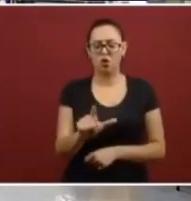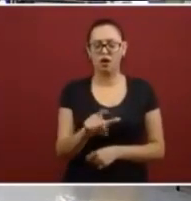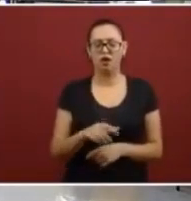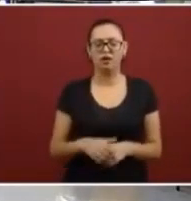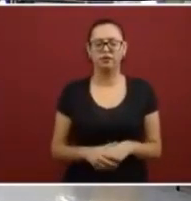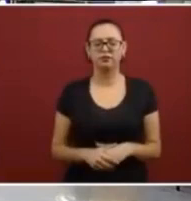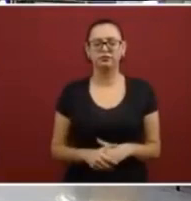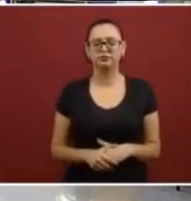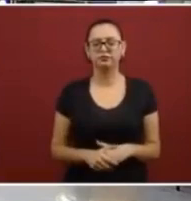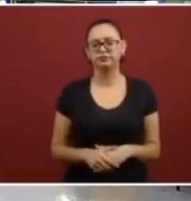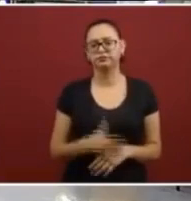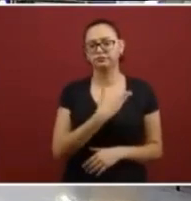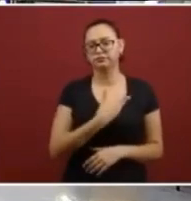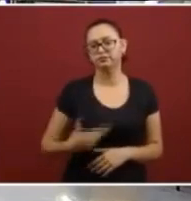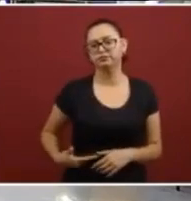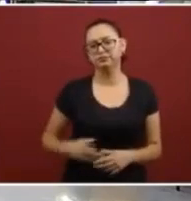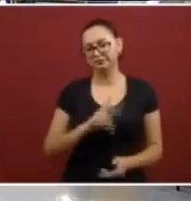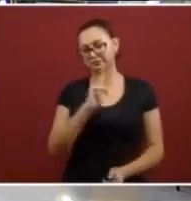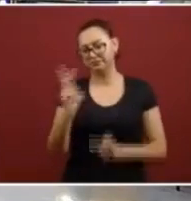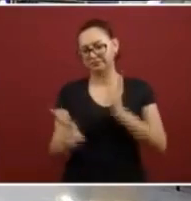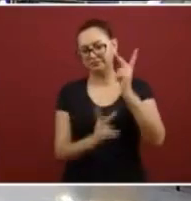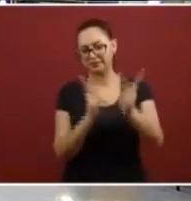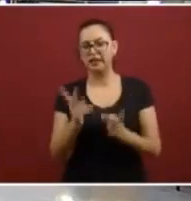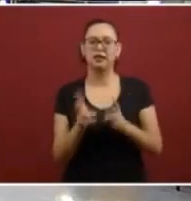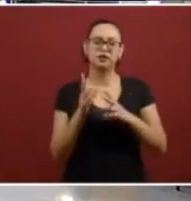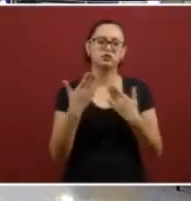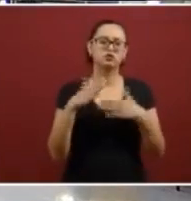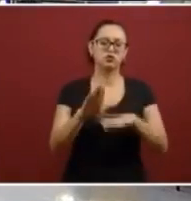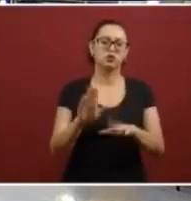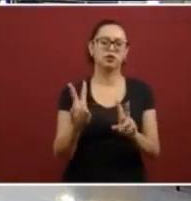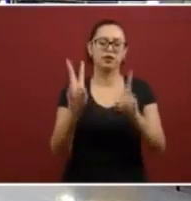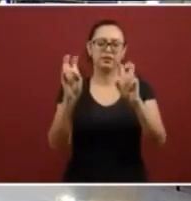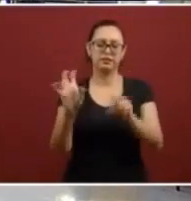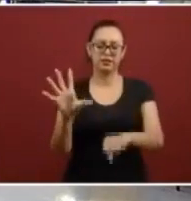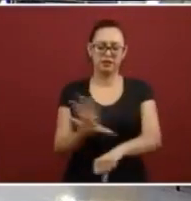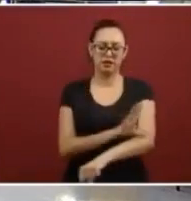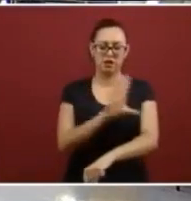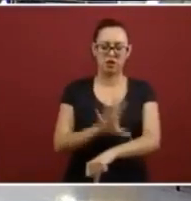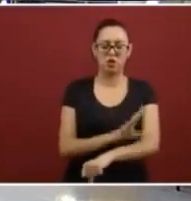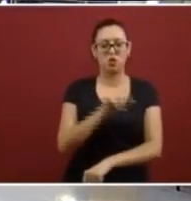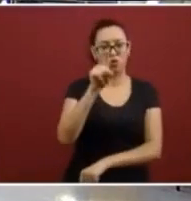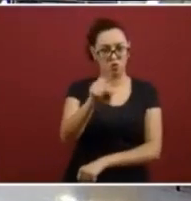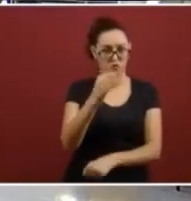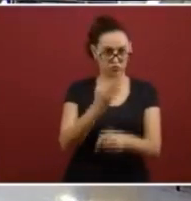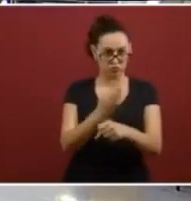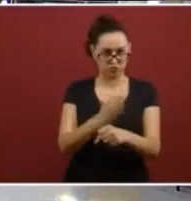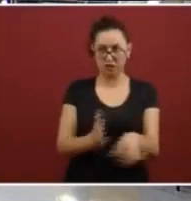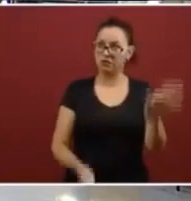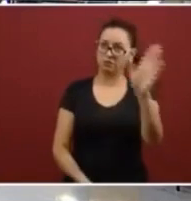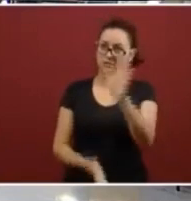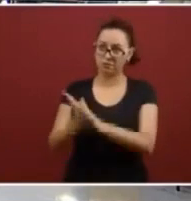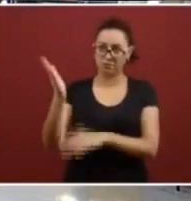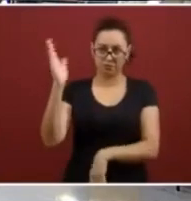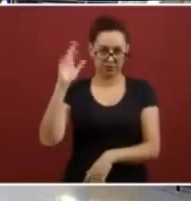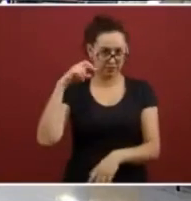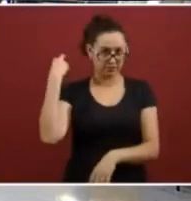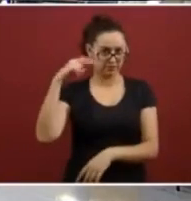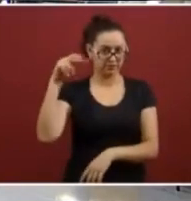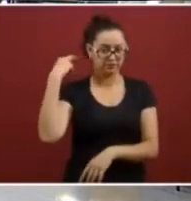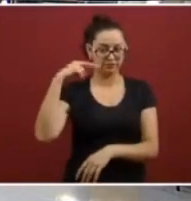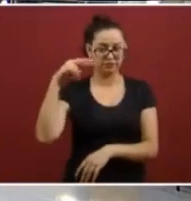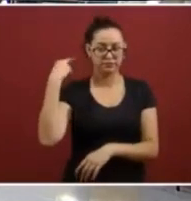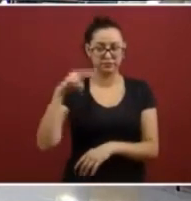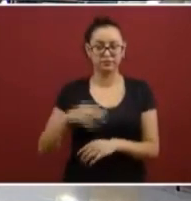Veracruz. Presidente, yo le voy a This hacer unas guy's from preguntas Veracruz, en from materia radio. energética, aprovechando que hoy visita a la entidad He's talking veracruzana. about energetic Una pugna que